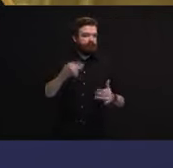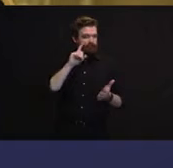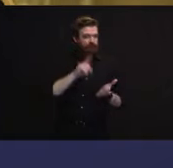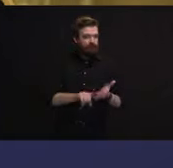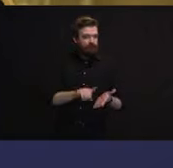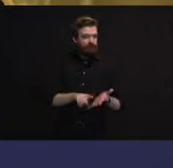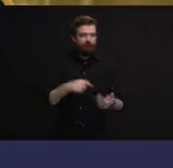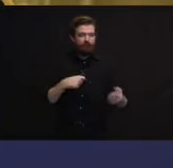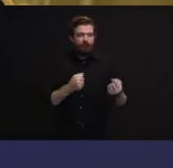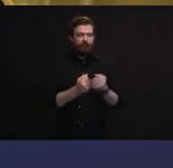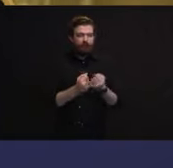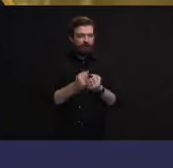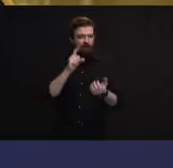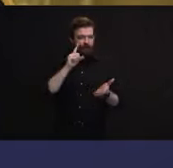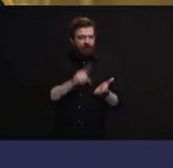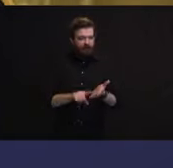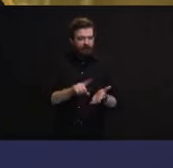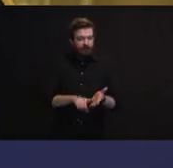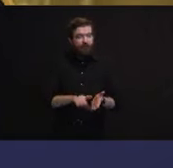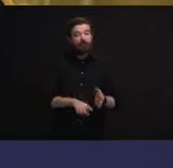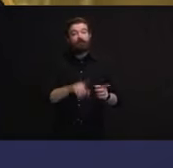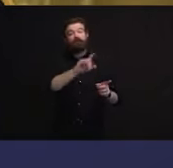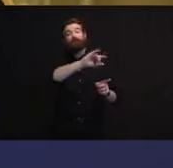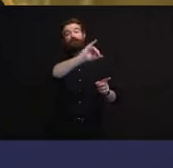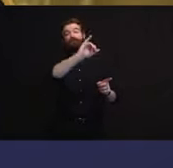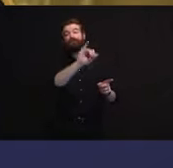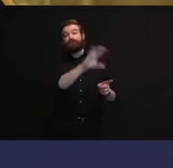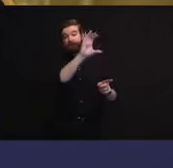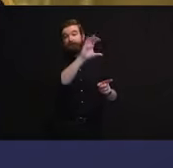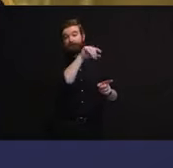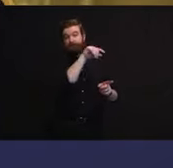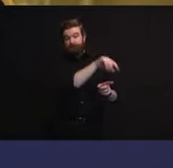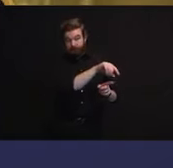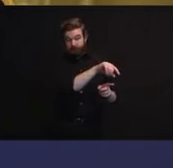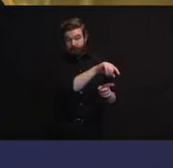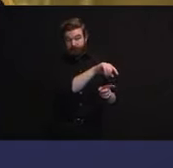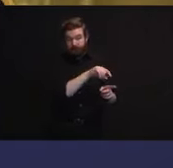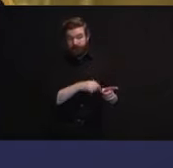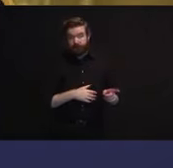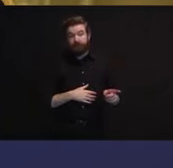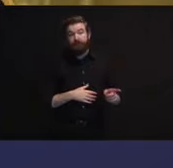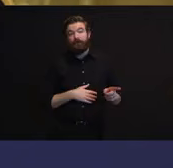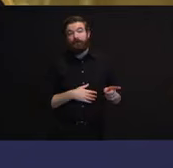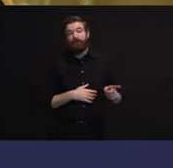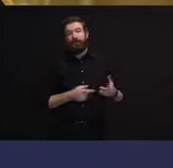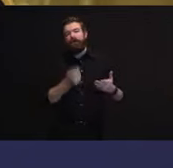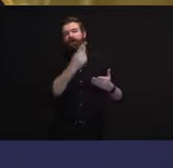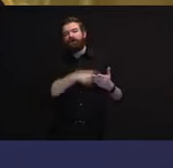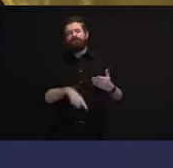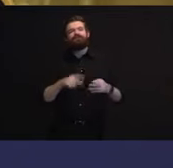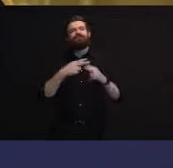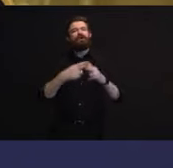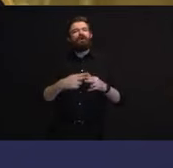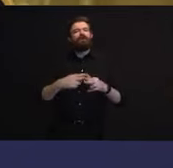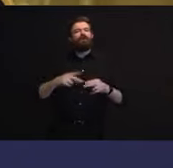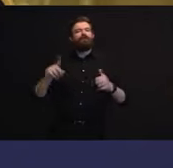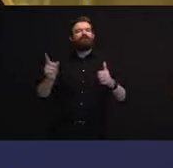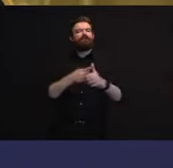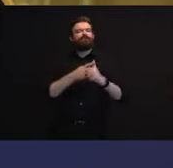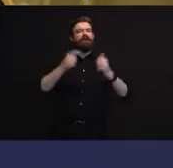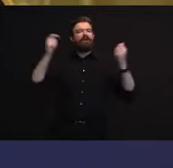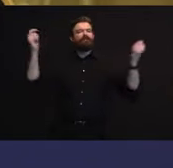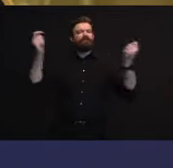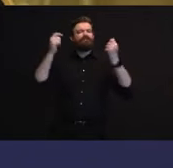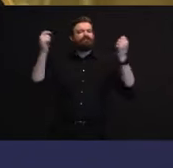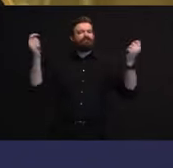And by the way, Jersey City, you know what, we're coming up on the first anniversary next week, as you and I will recall painfully. Jared, you were with us, of